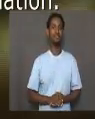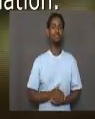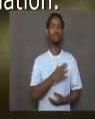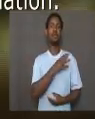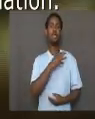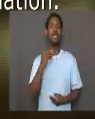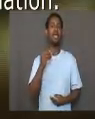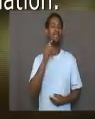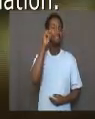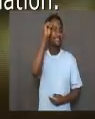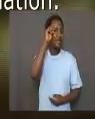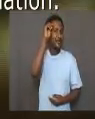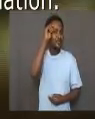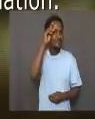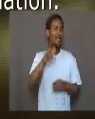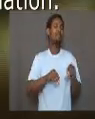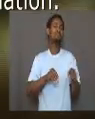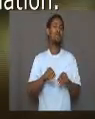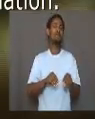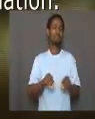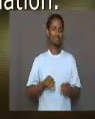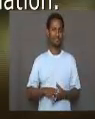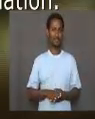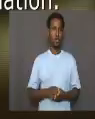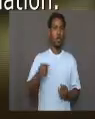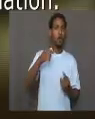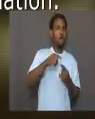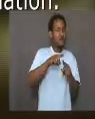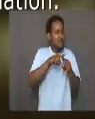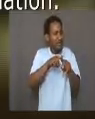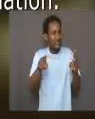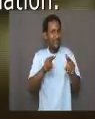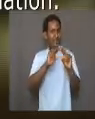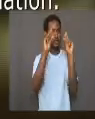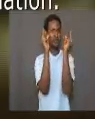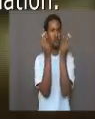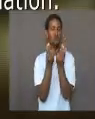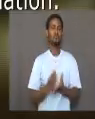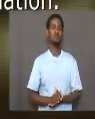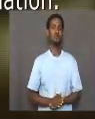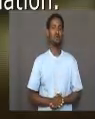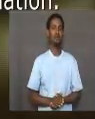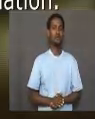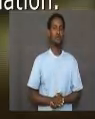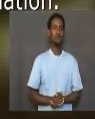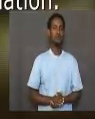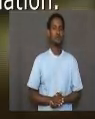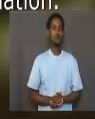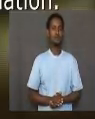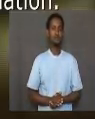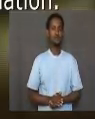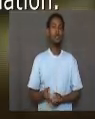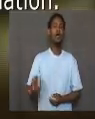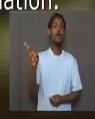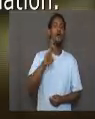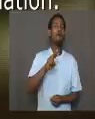and traditional practices of a particular group, tribe,